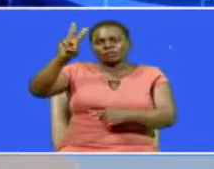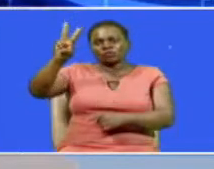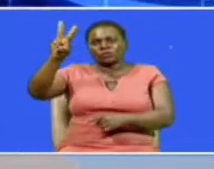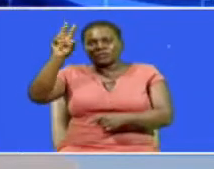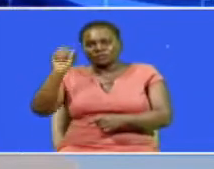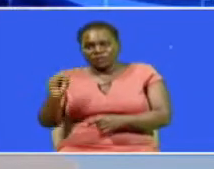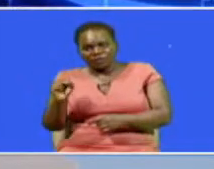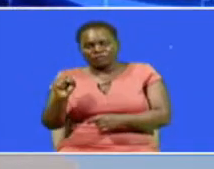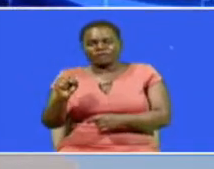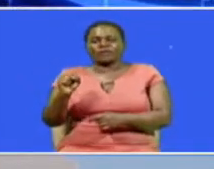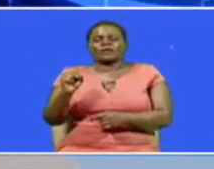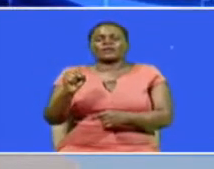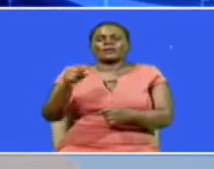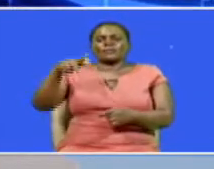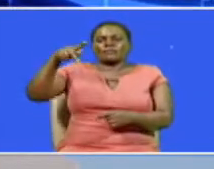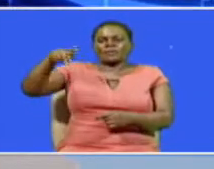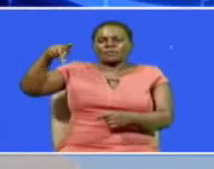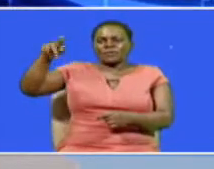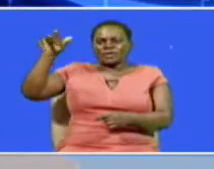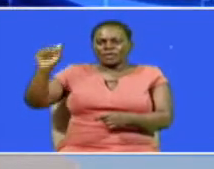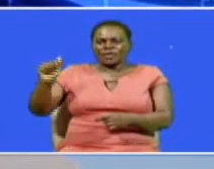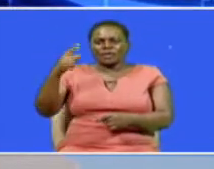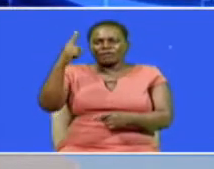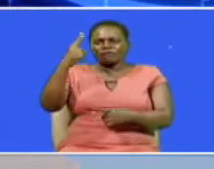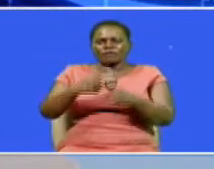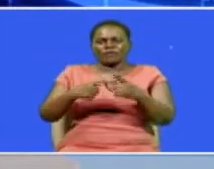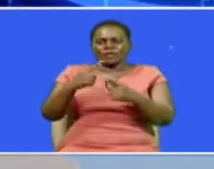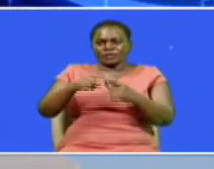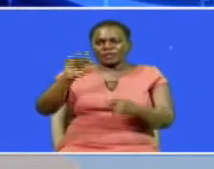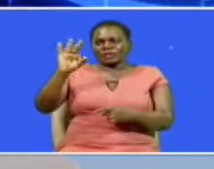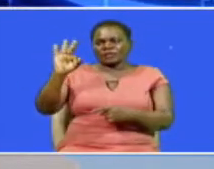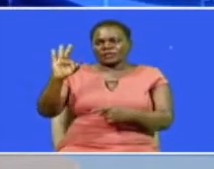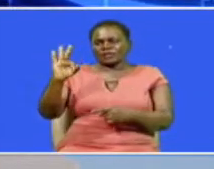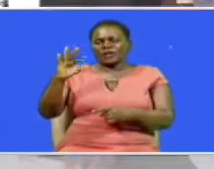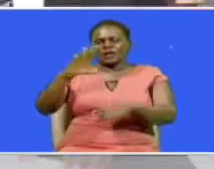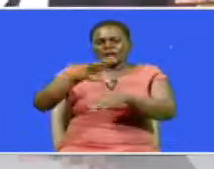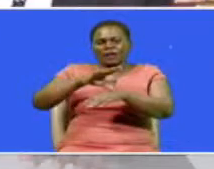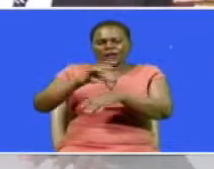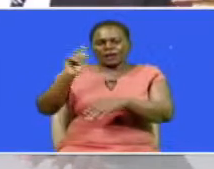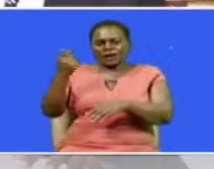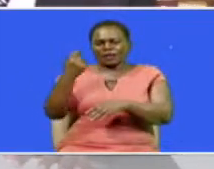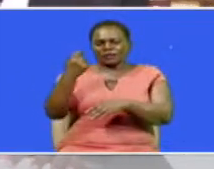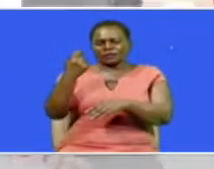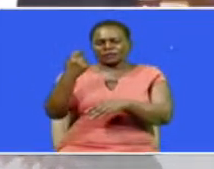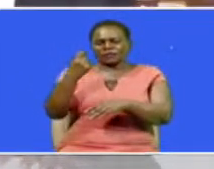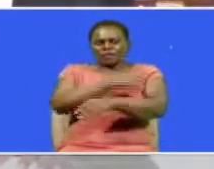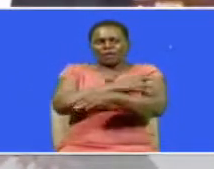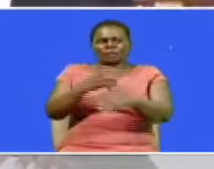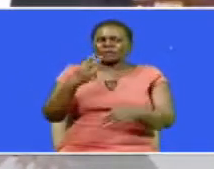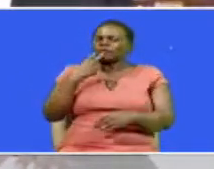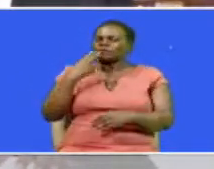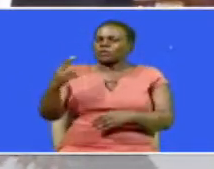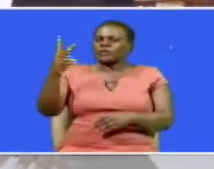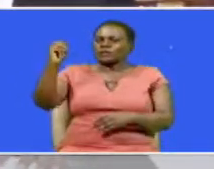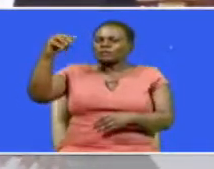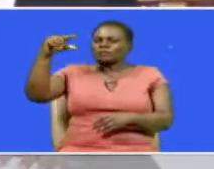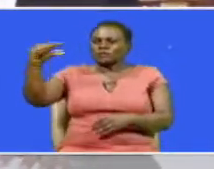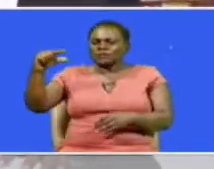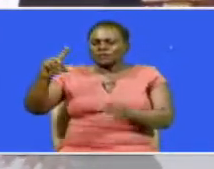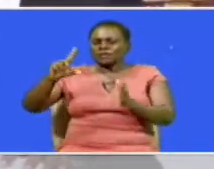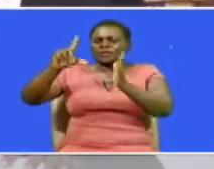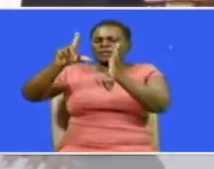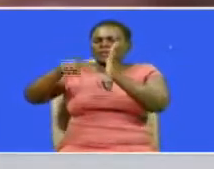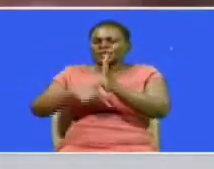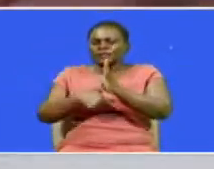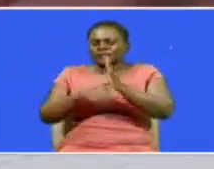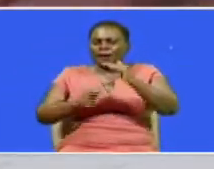years. Now, through the PPA, in the first 3 years, Kenya is to get a maximum firm capacity of 200 megawatts and thereafter